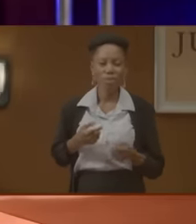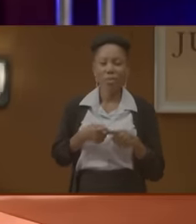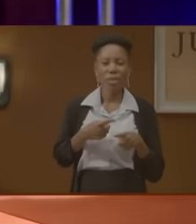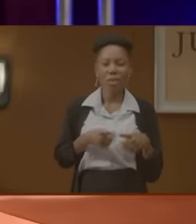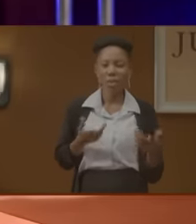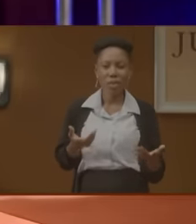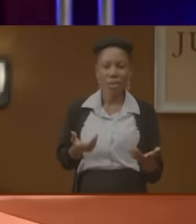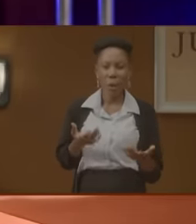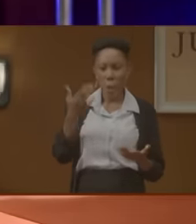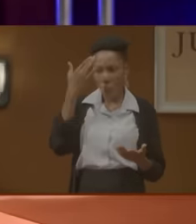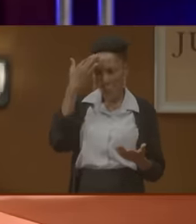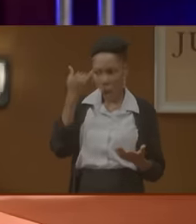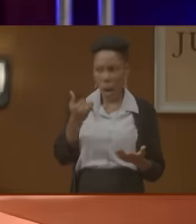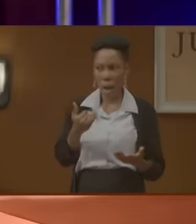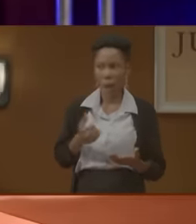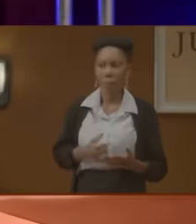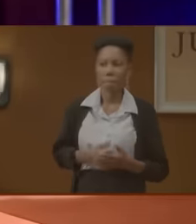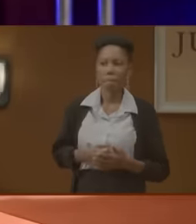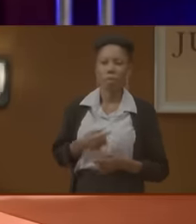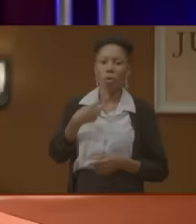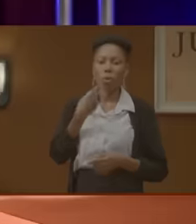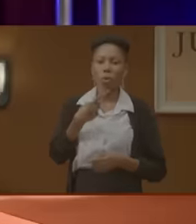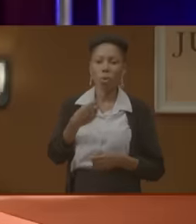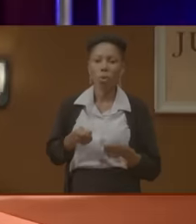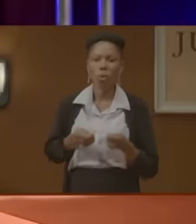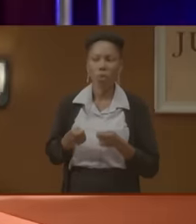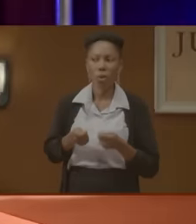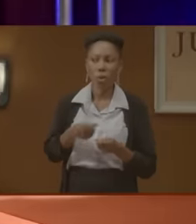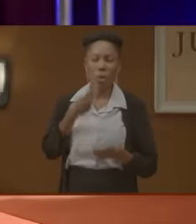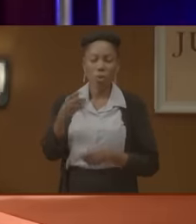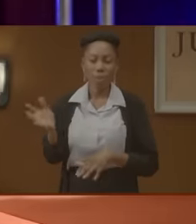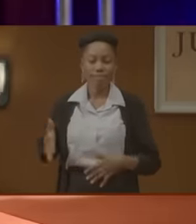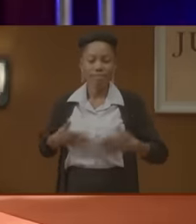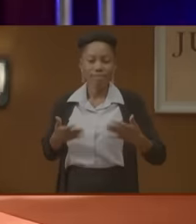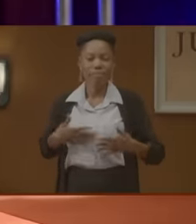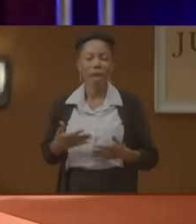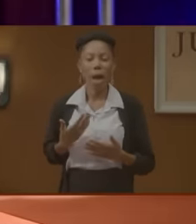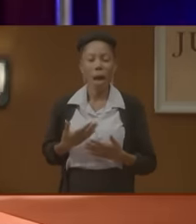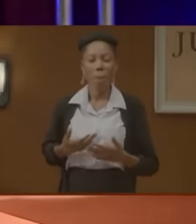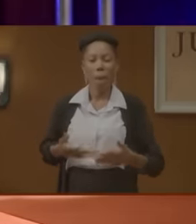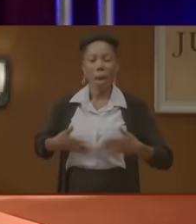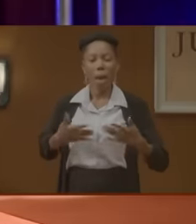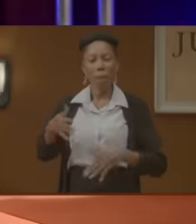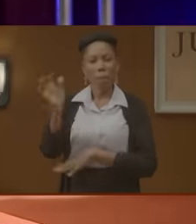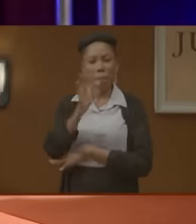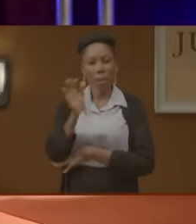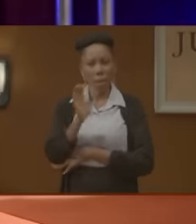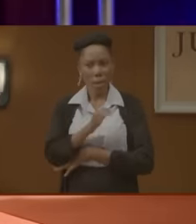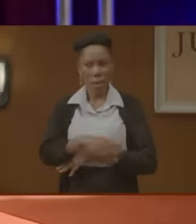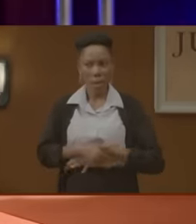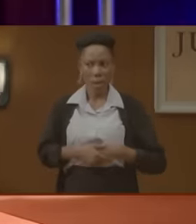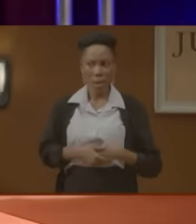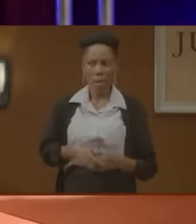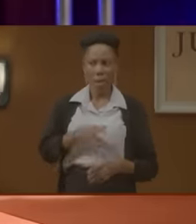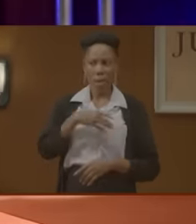I was so pissed off when my little girl, the one that is, she was celebrating her fifth birthday, and was telling me to celebrate her birthday at a club. And